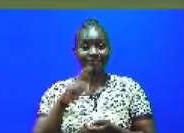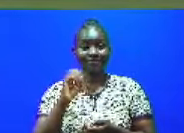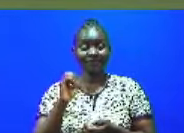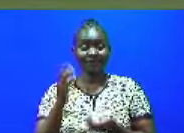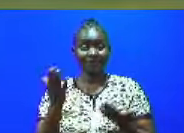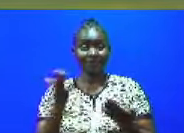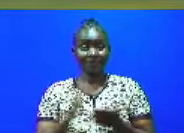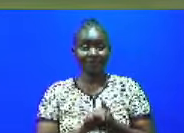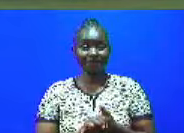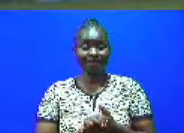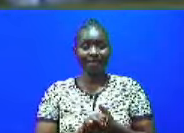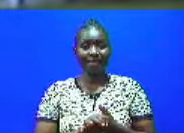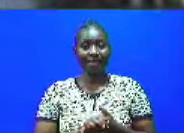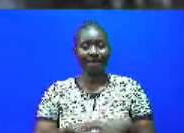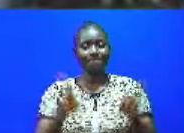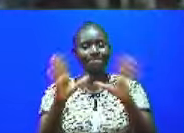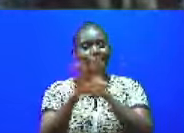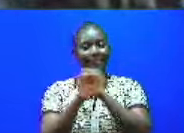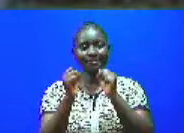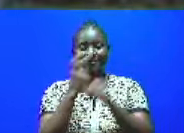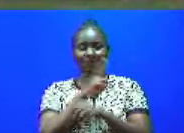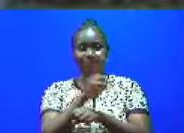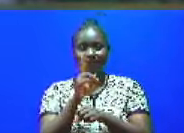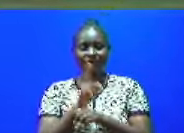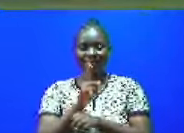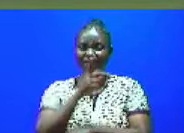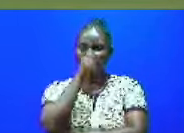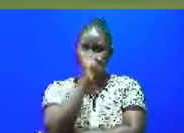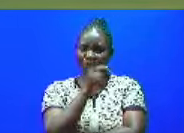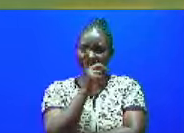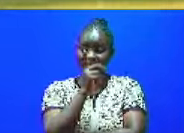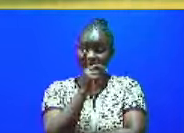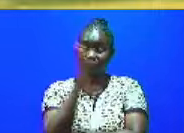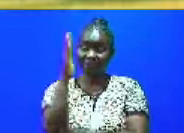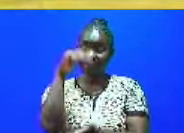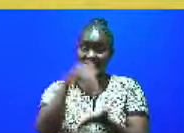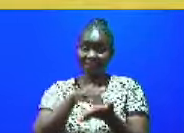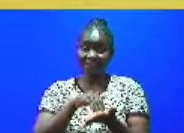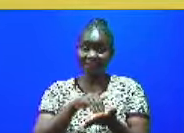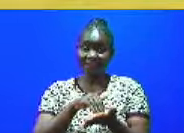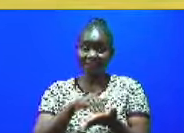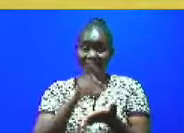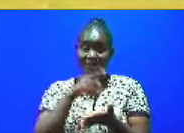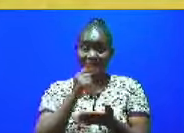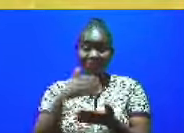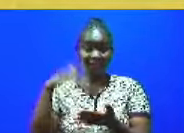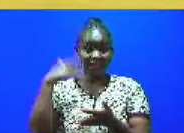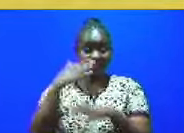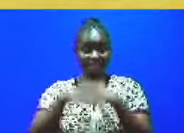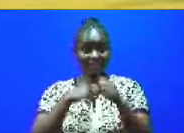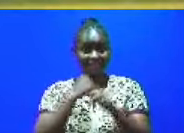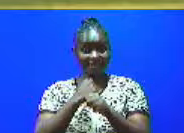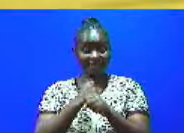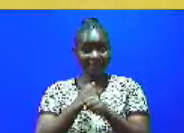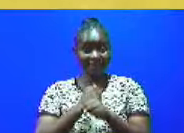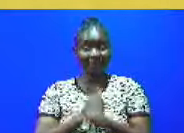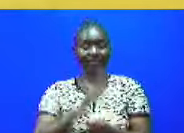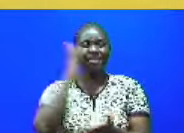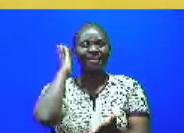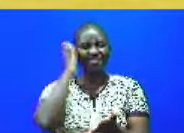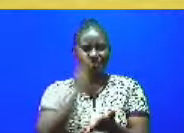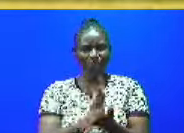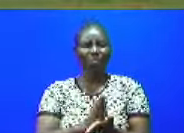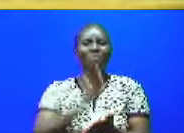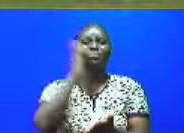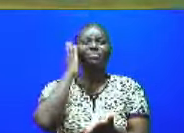Mr. President, you see, we are warning you again. The way I warned you last year. Stop playing with